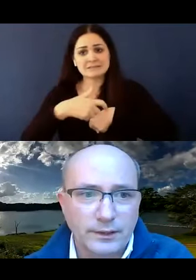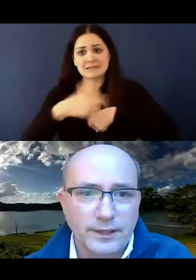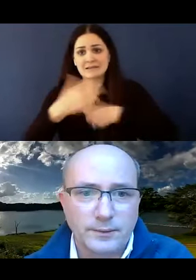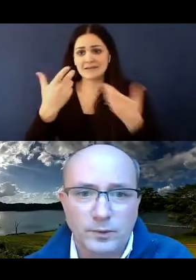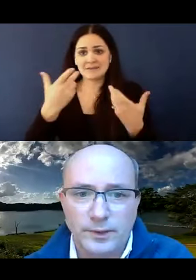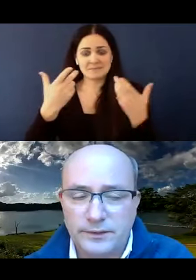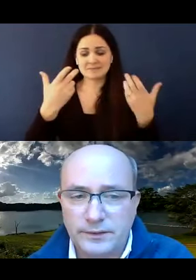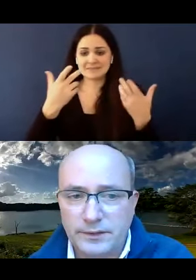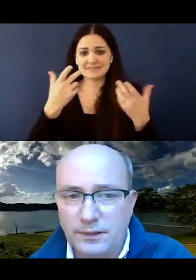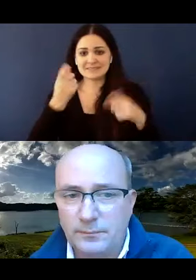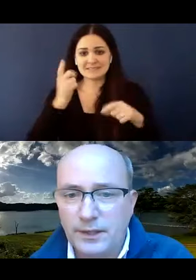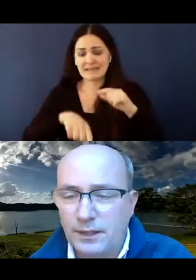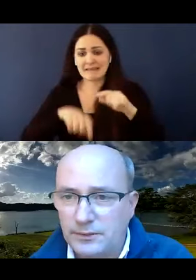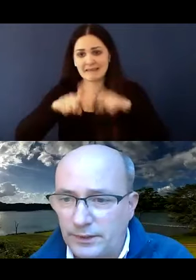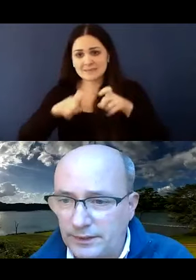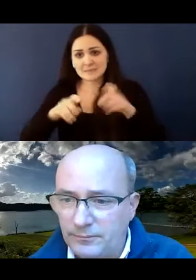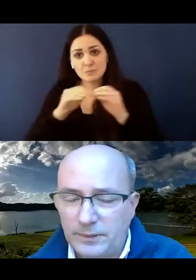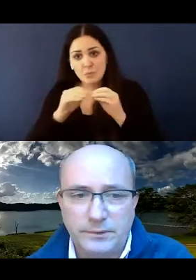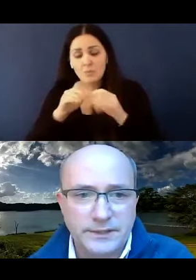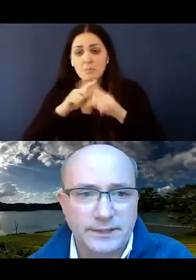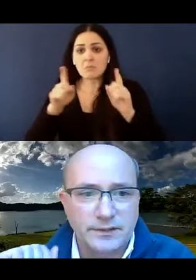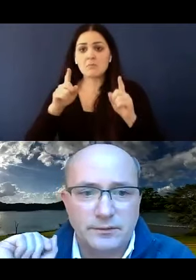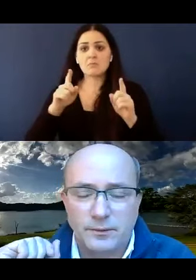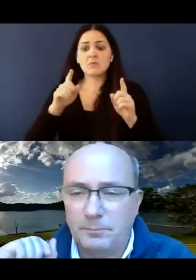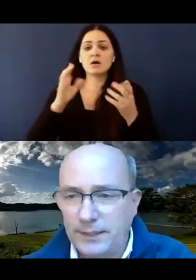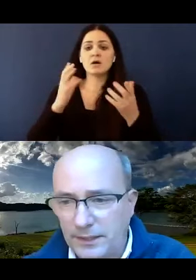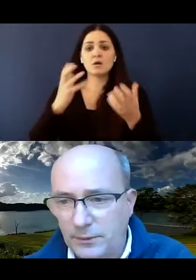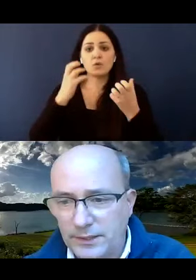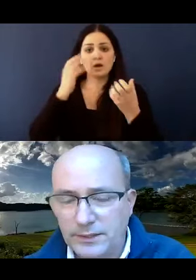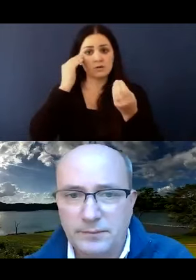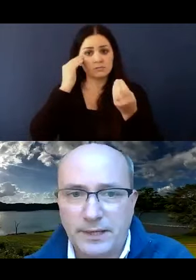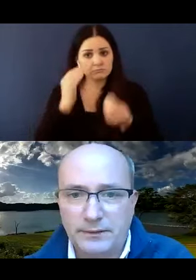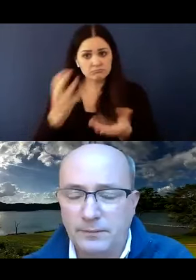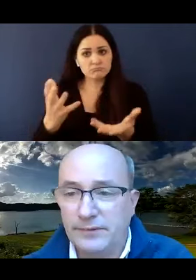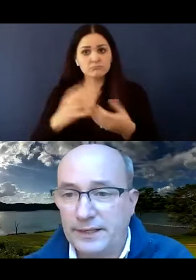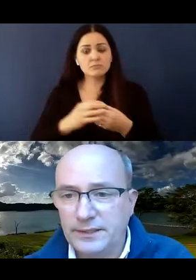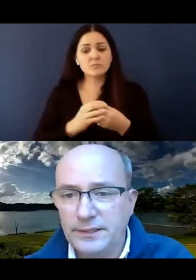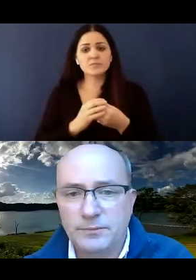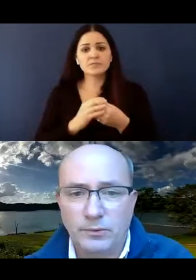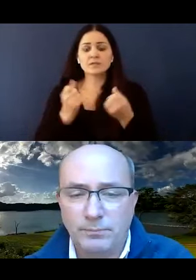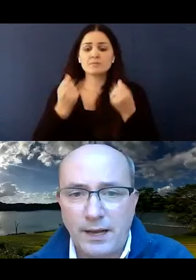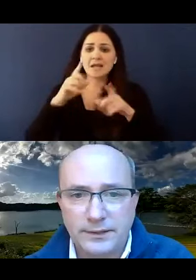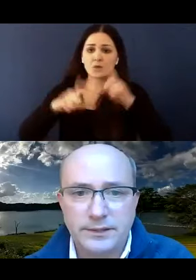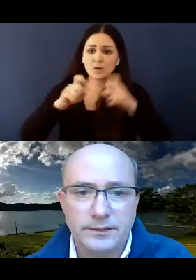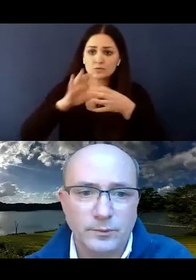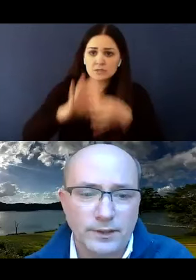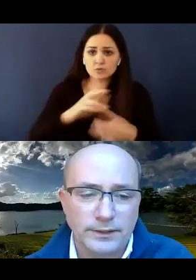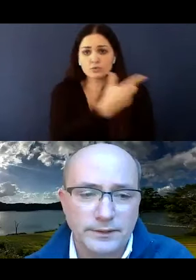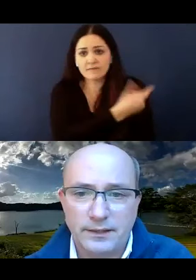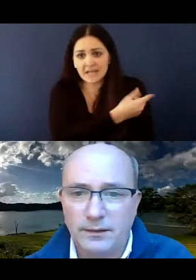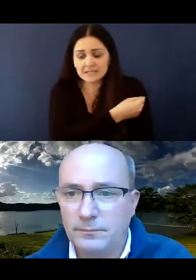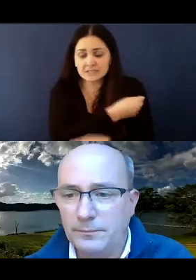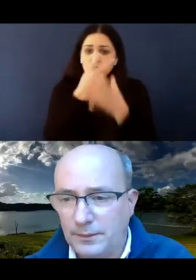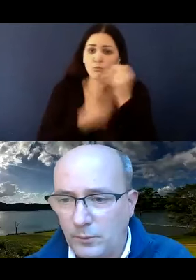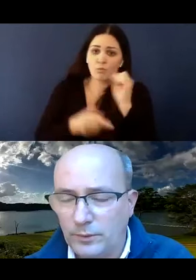through any more questions. I just want to give people a sense there are many, many questions about vaccines, both policy as well